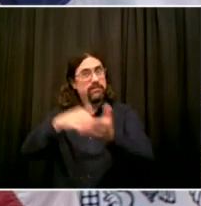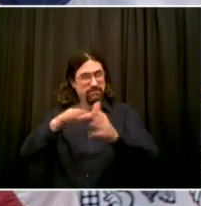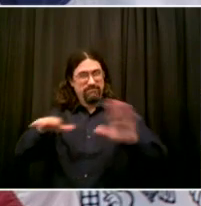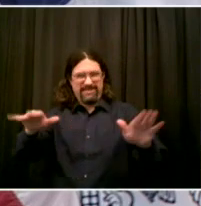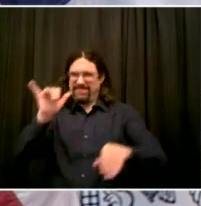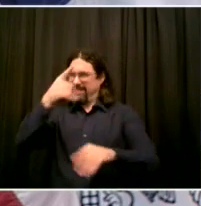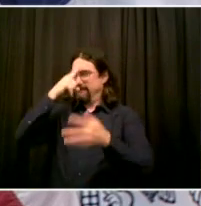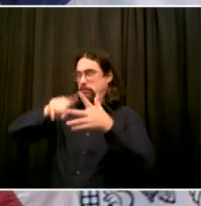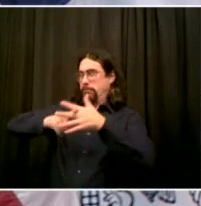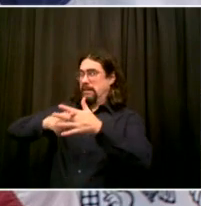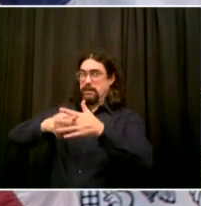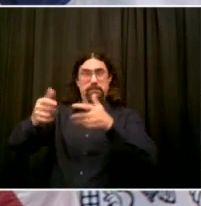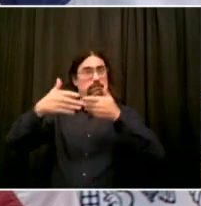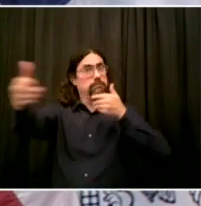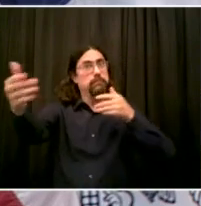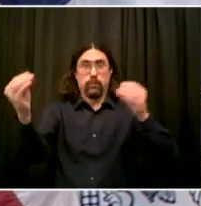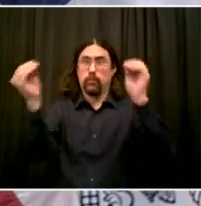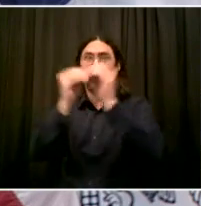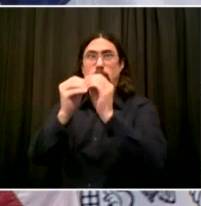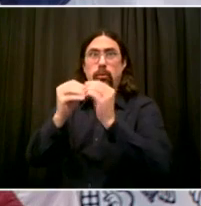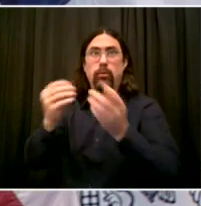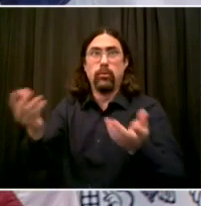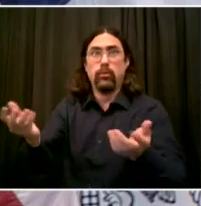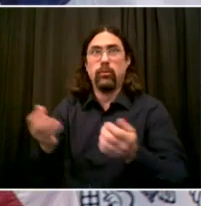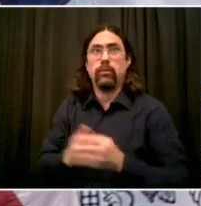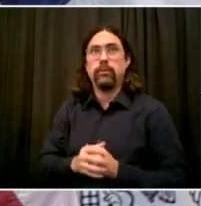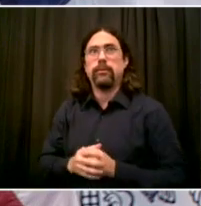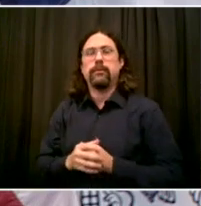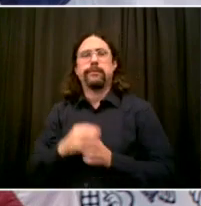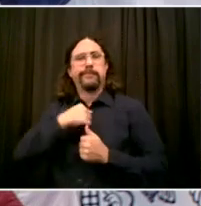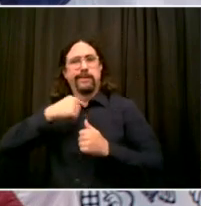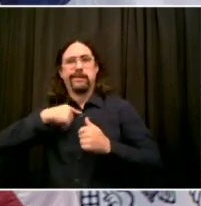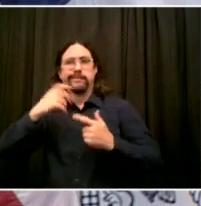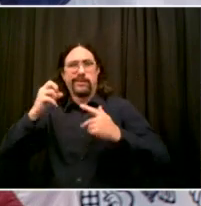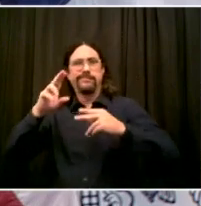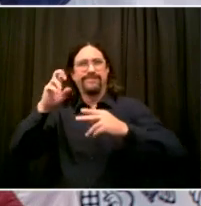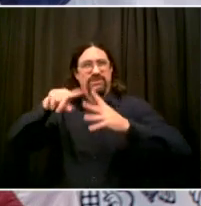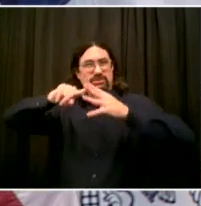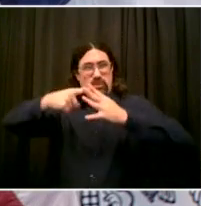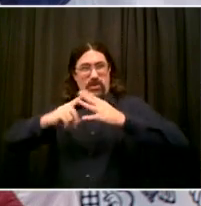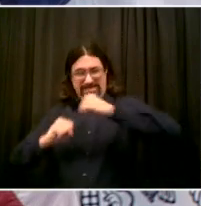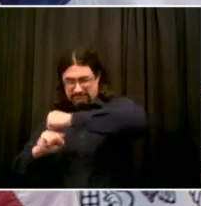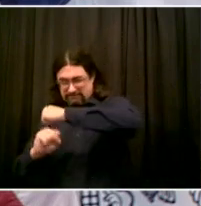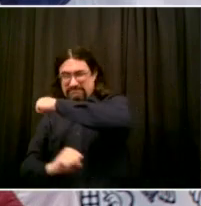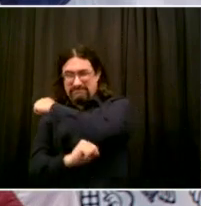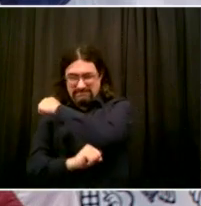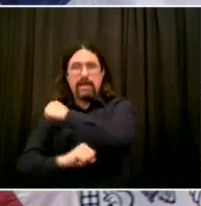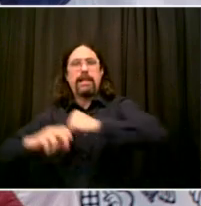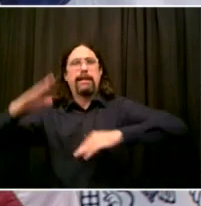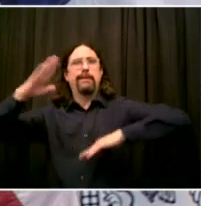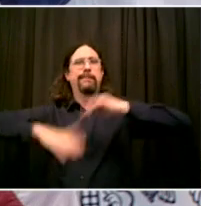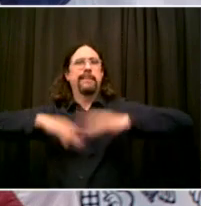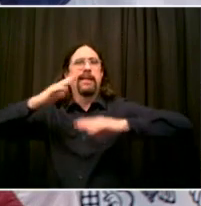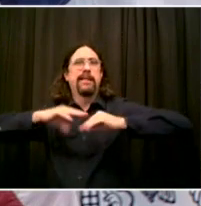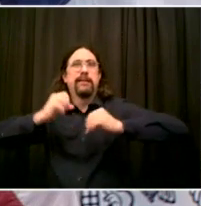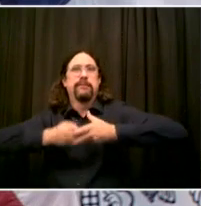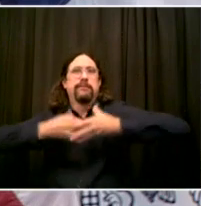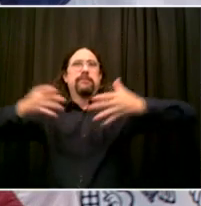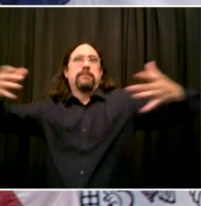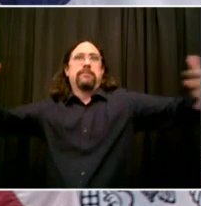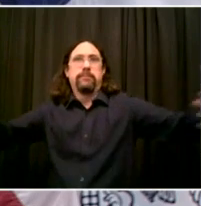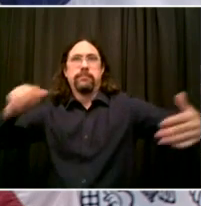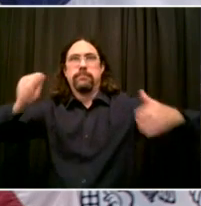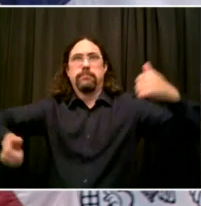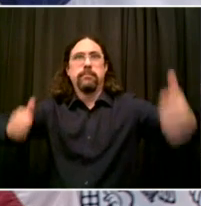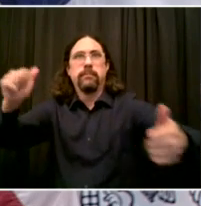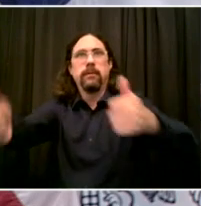keep building on that all the time. So a lot to do, but we will be incessant about creating opportunities